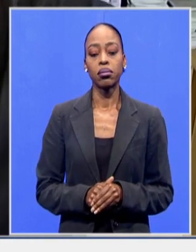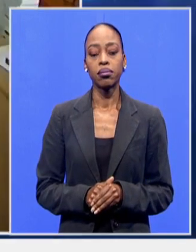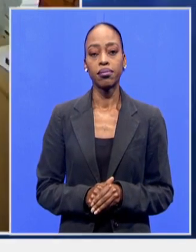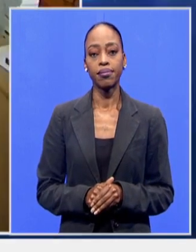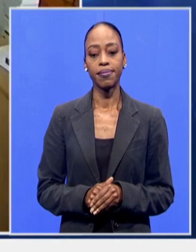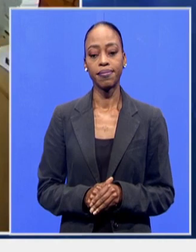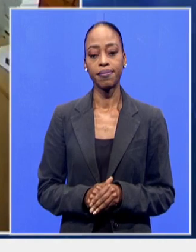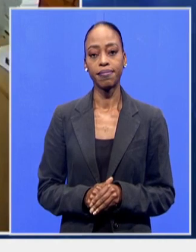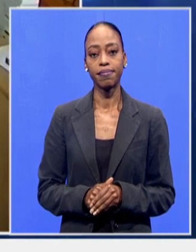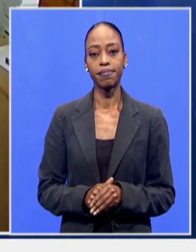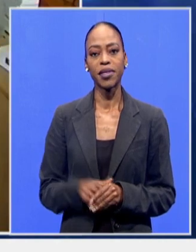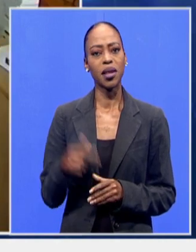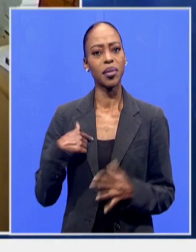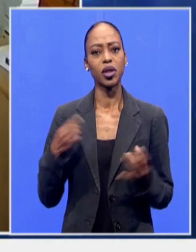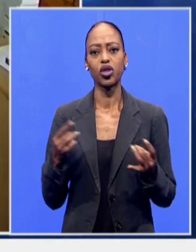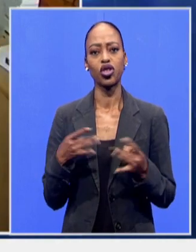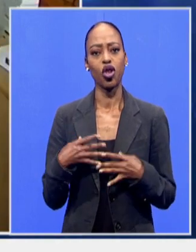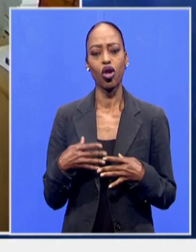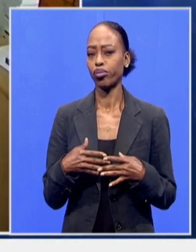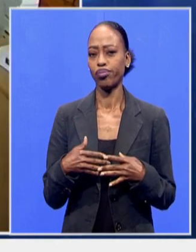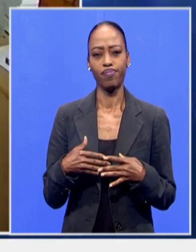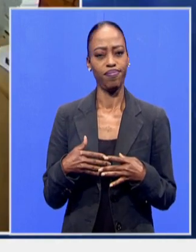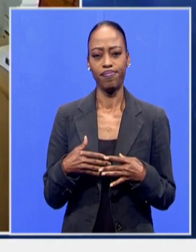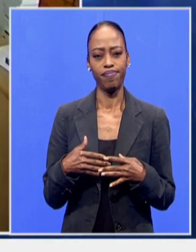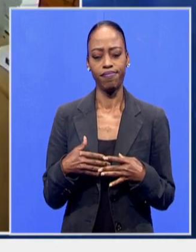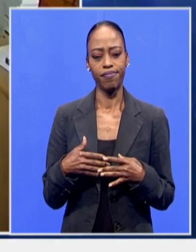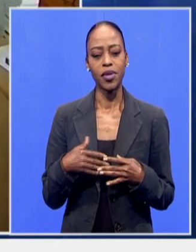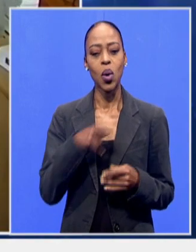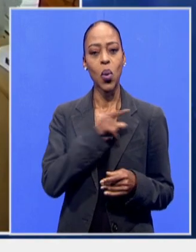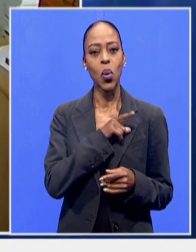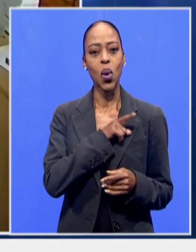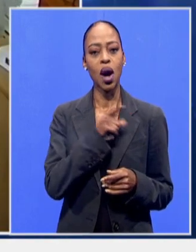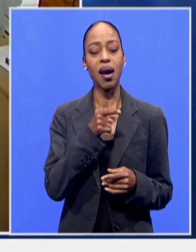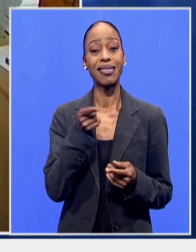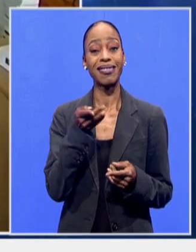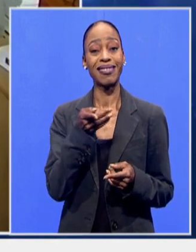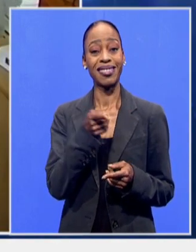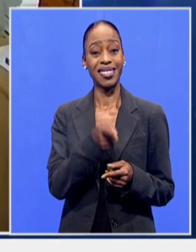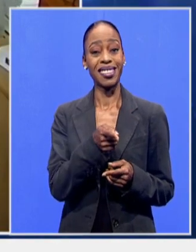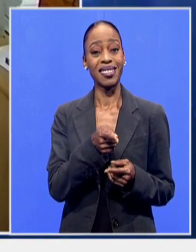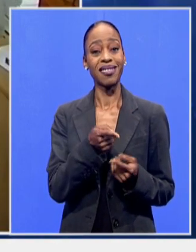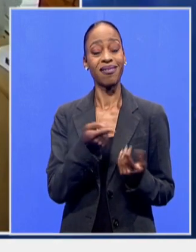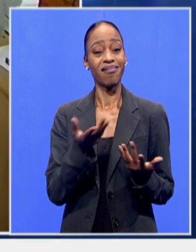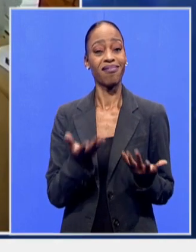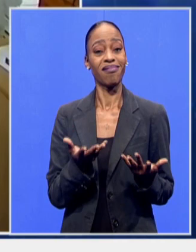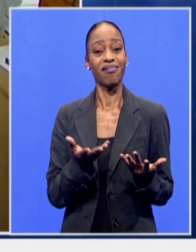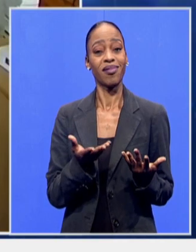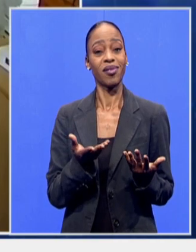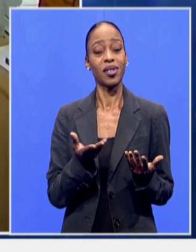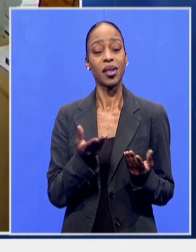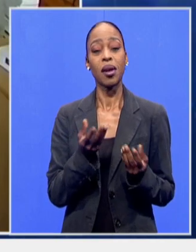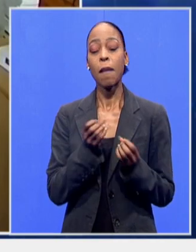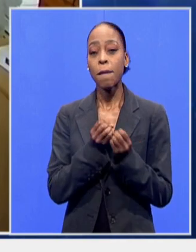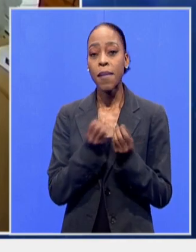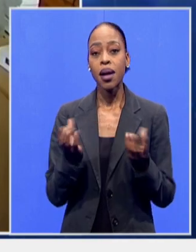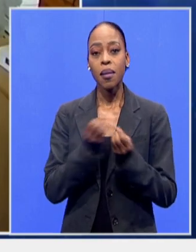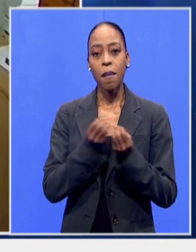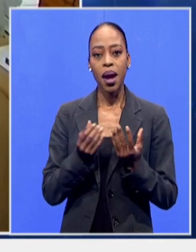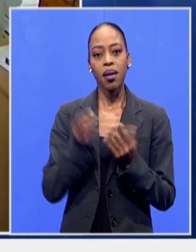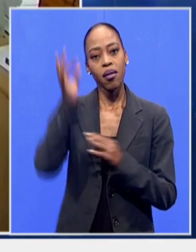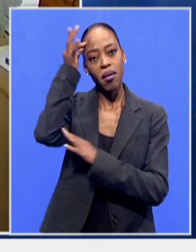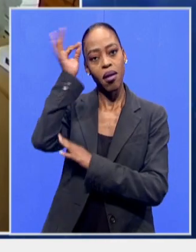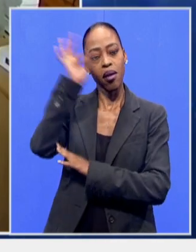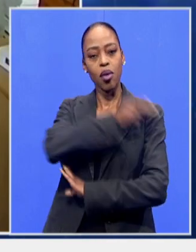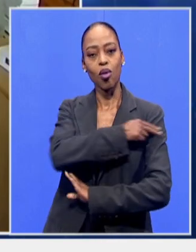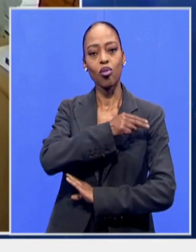I wasn't surprised. This is in fact very probably the case for many public hospitals at this point